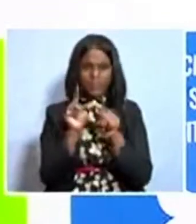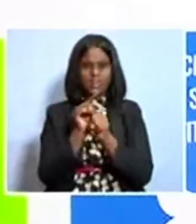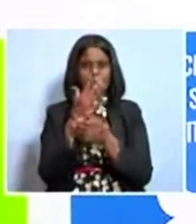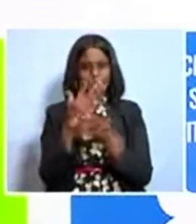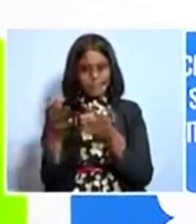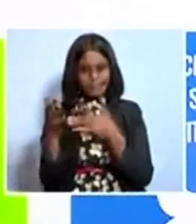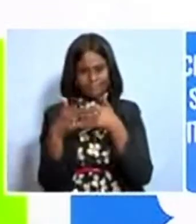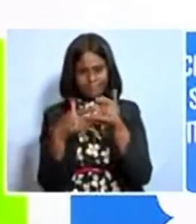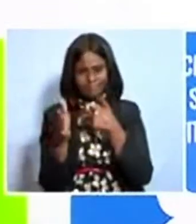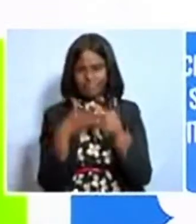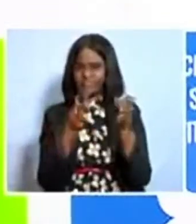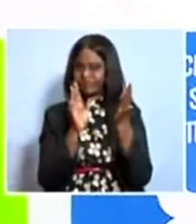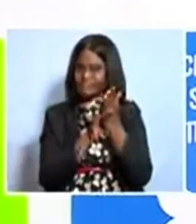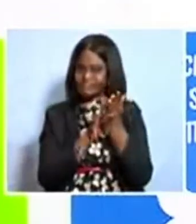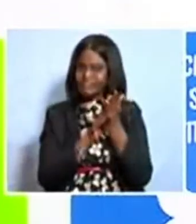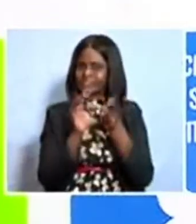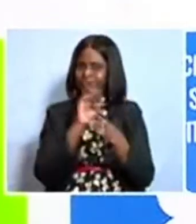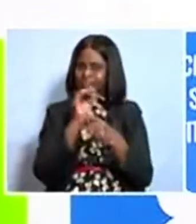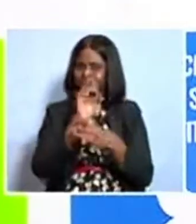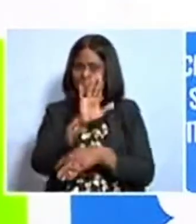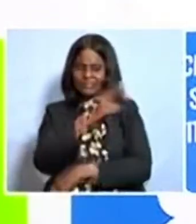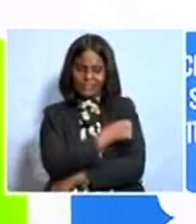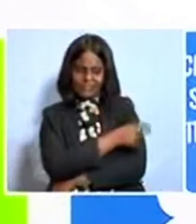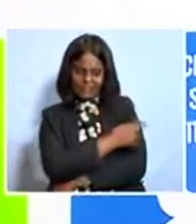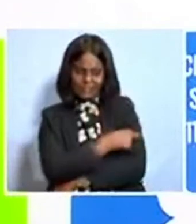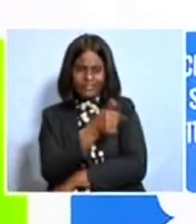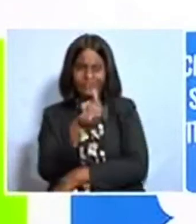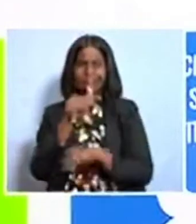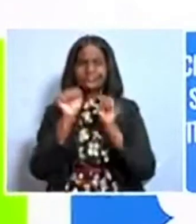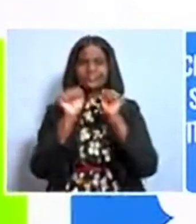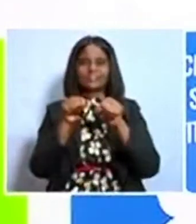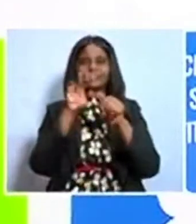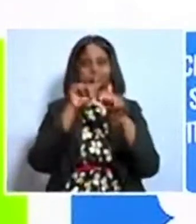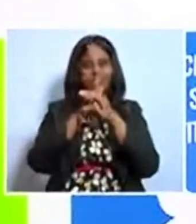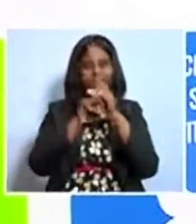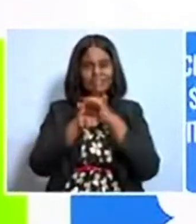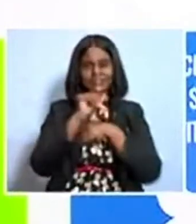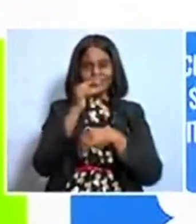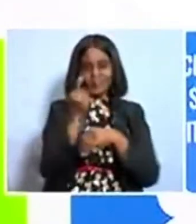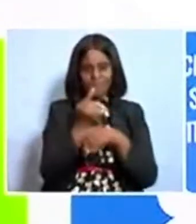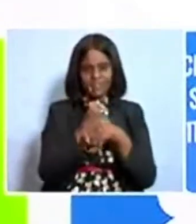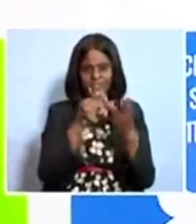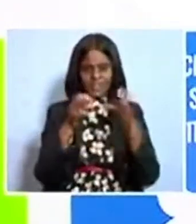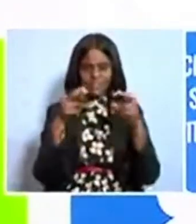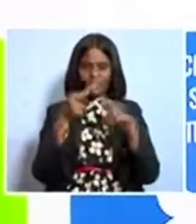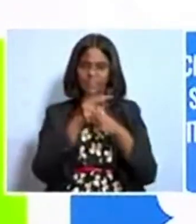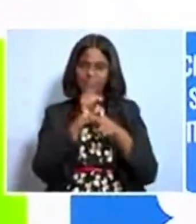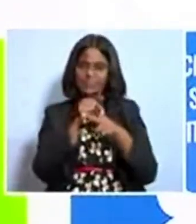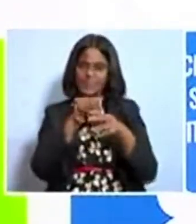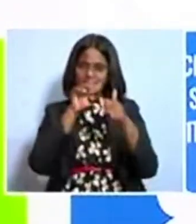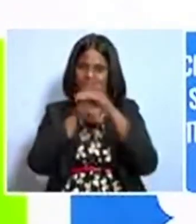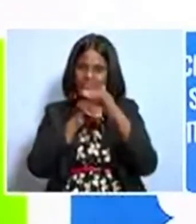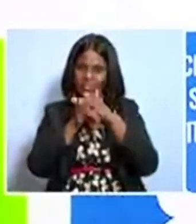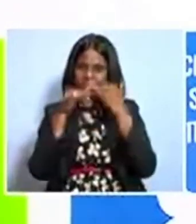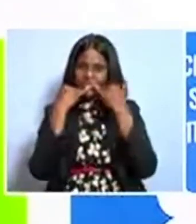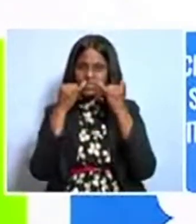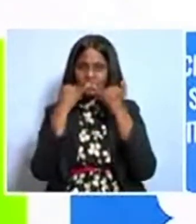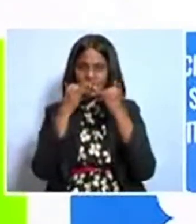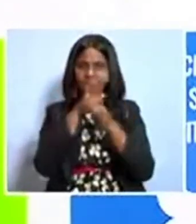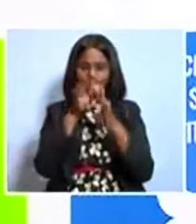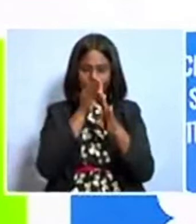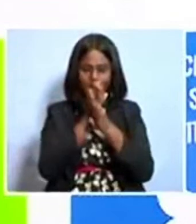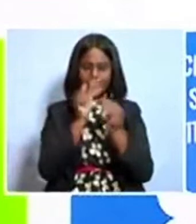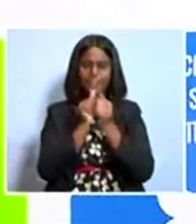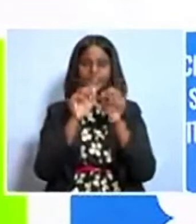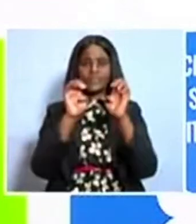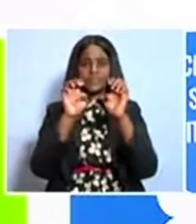simple as schooling or your healthcare facility, are you able to access beyond the classroom? Are you able to access information in relation to your education? Are